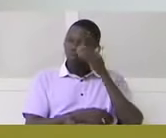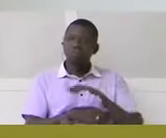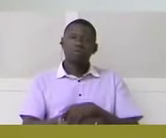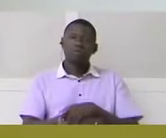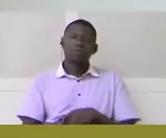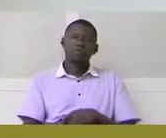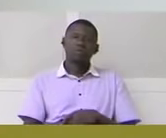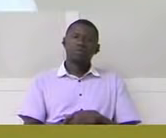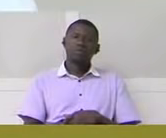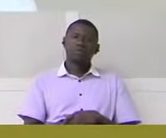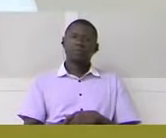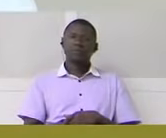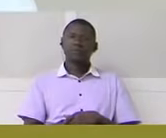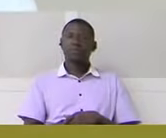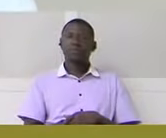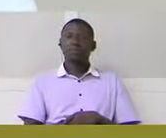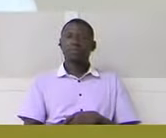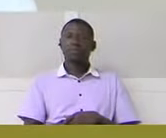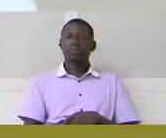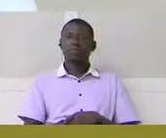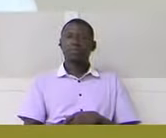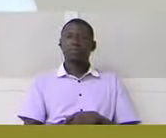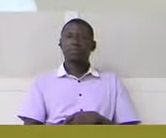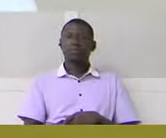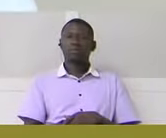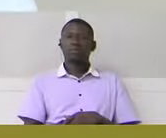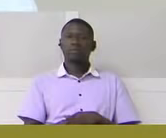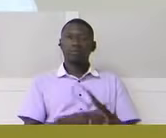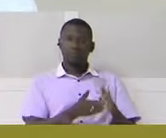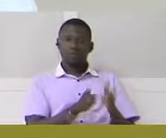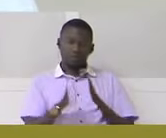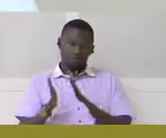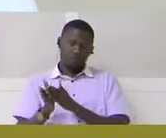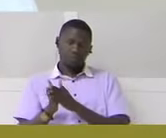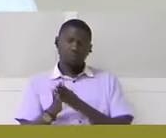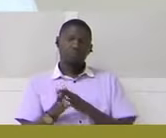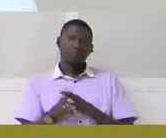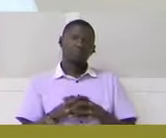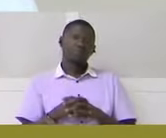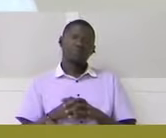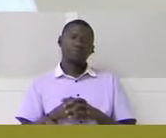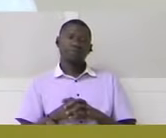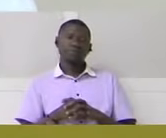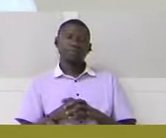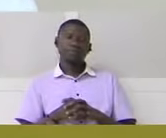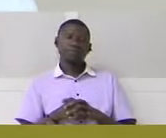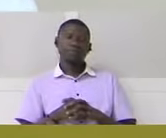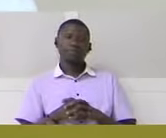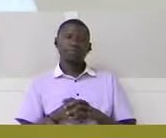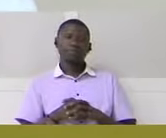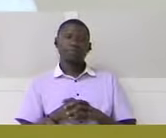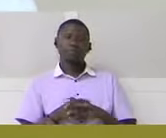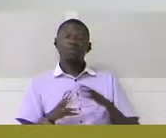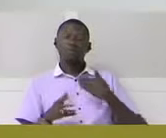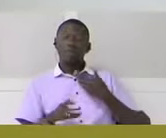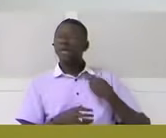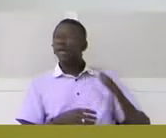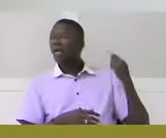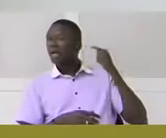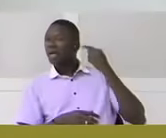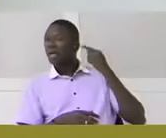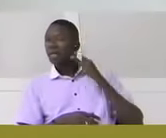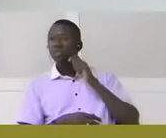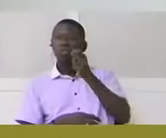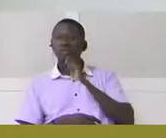na miro le me lafta ka long apart from that ni nga bota wala you know I had a journalist who said